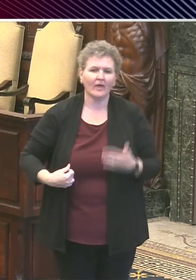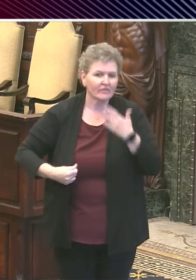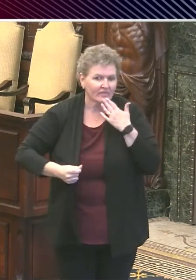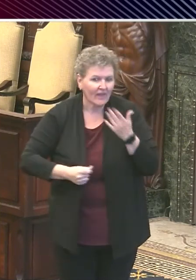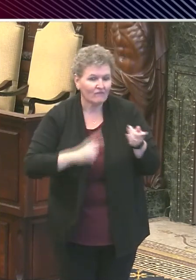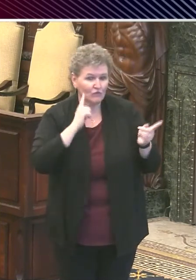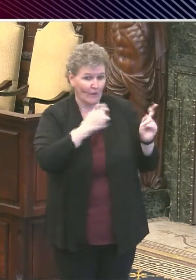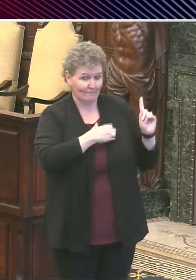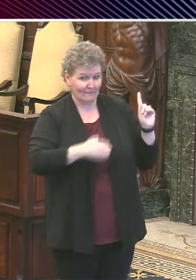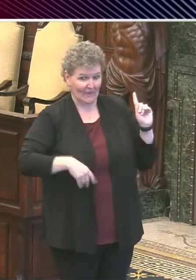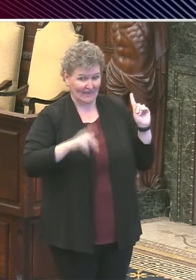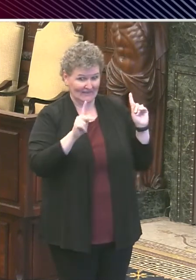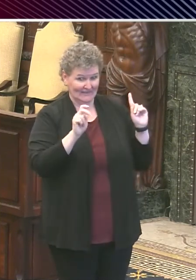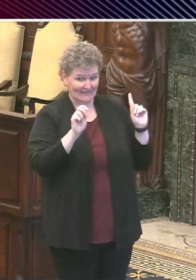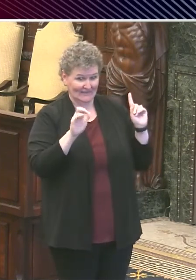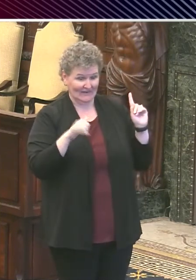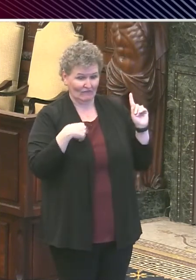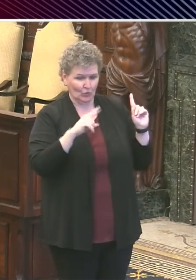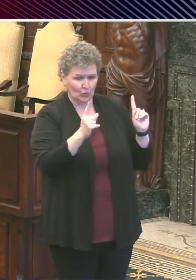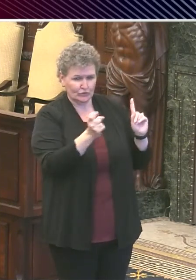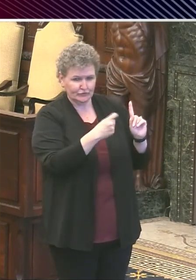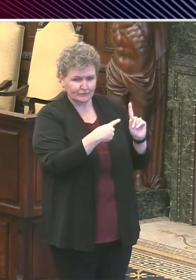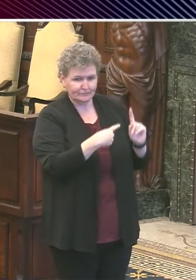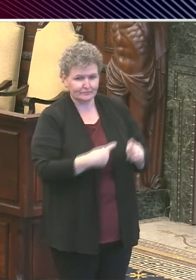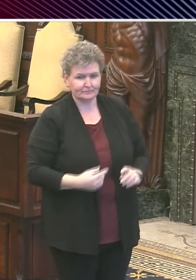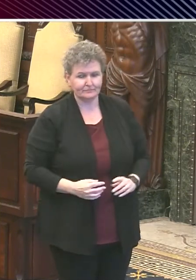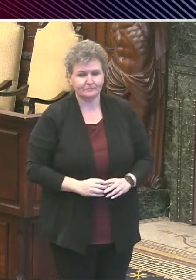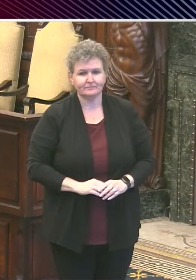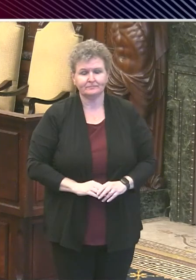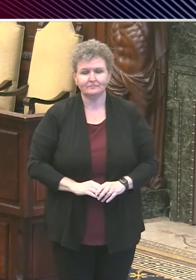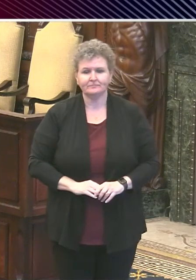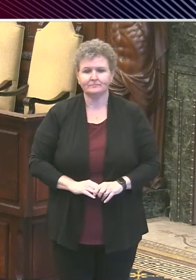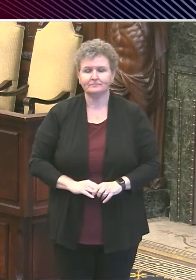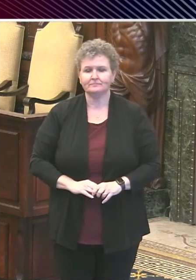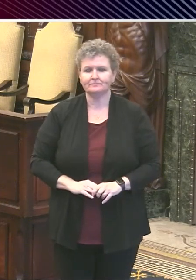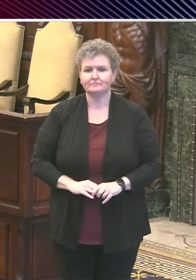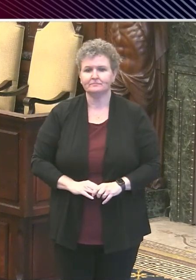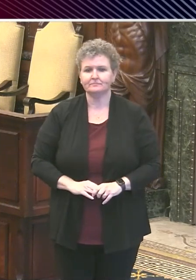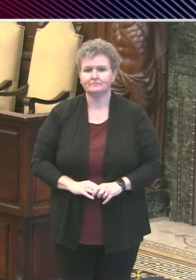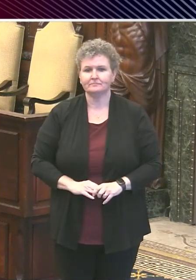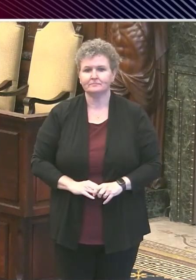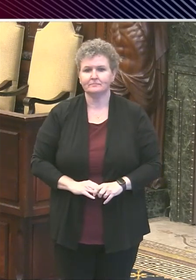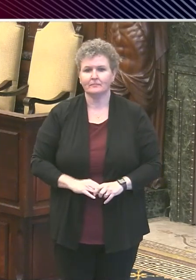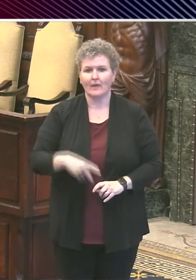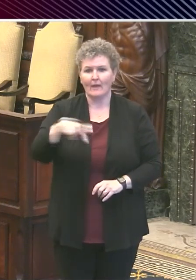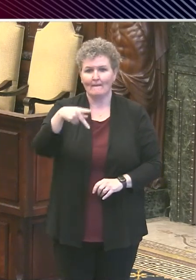Kenny. HAPCO has filed a lawsuit against the city,